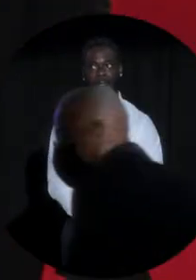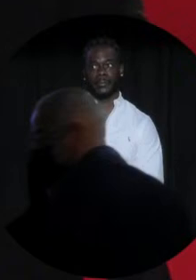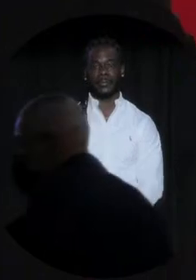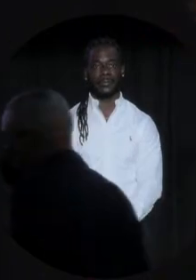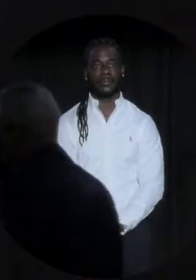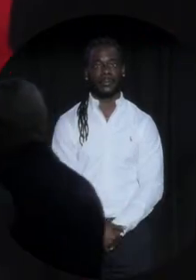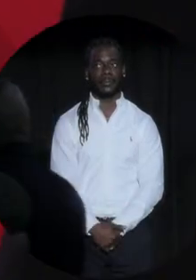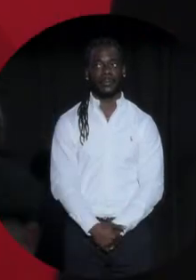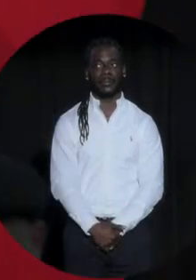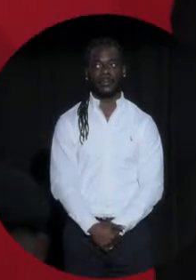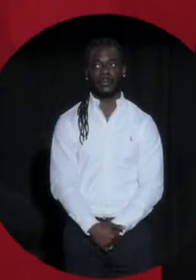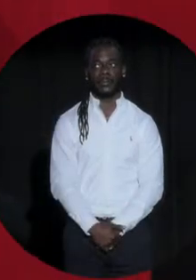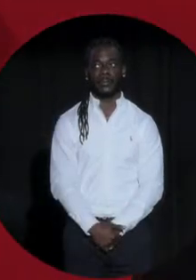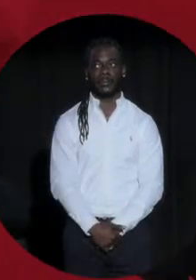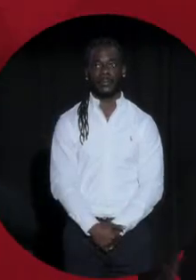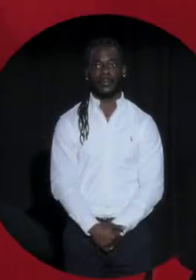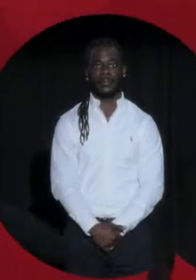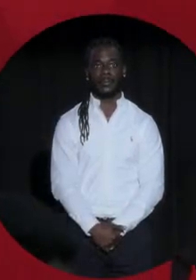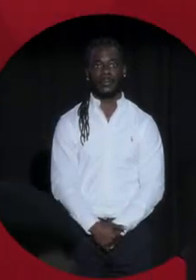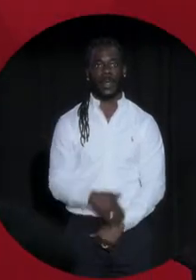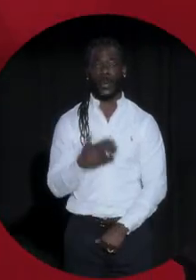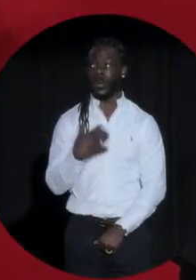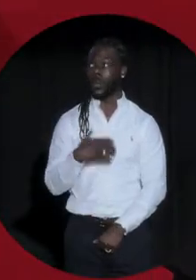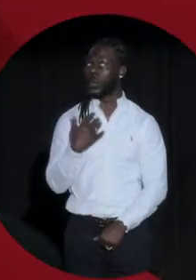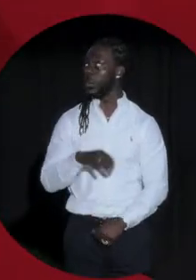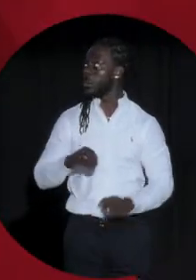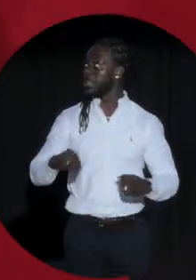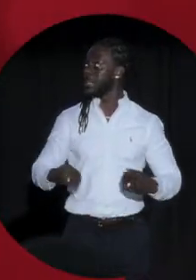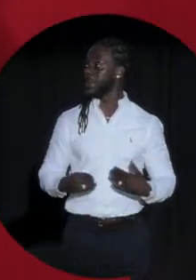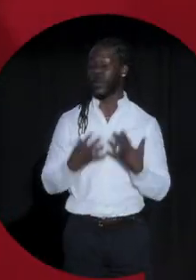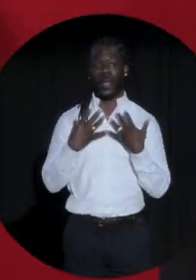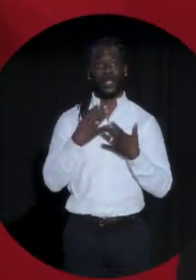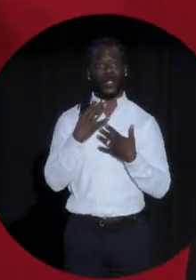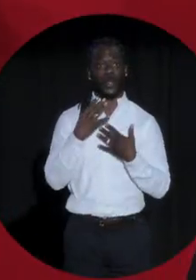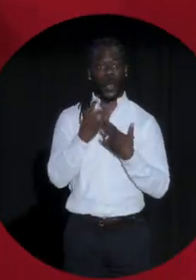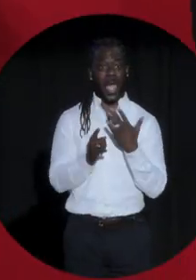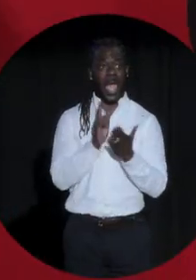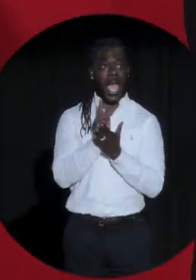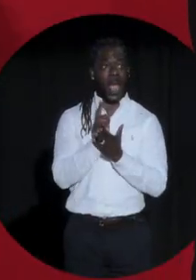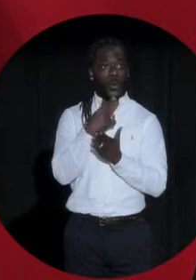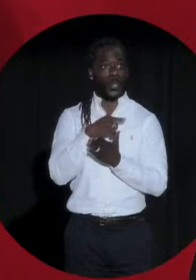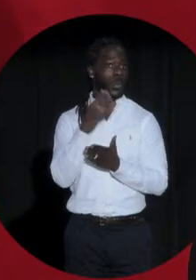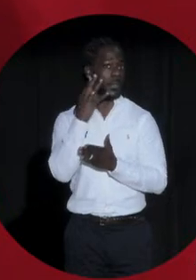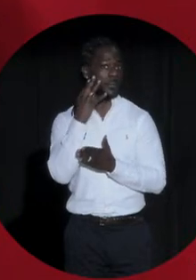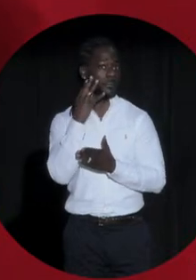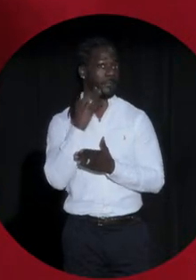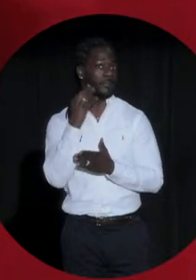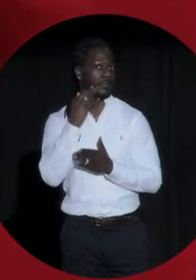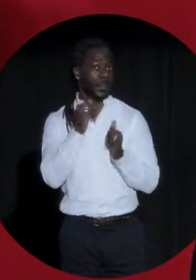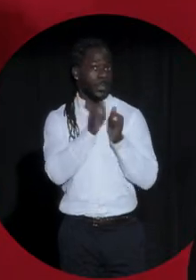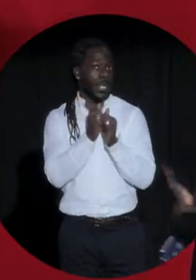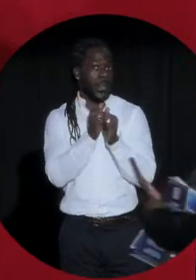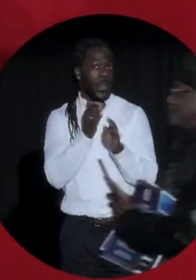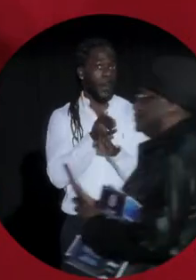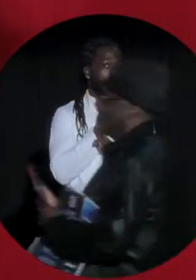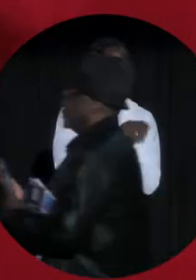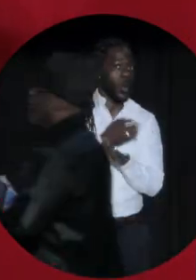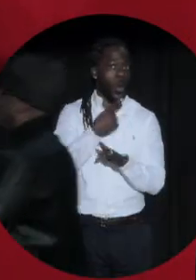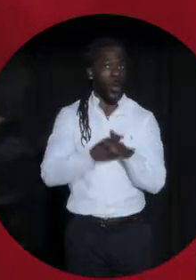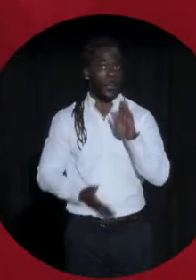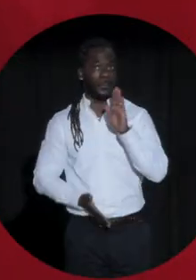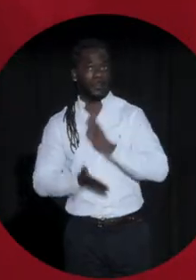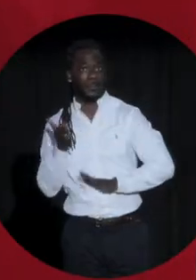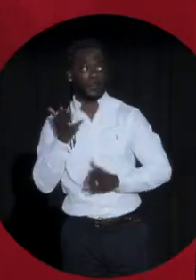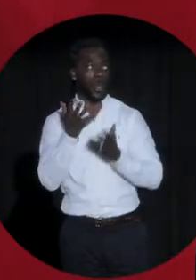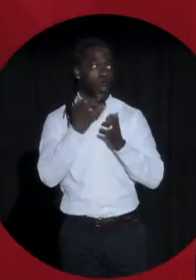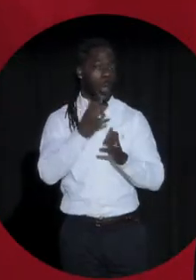And what an inspirational few hours we have enjoyed together this morning. Before we dismiss, there are several people